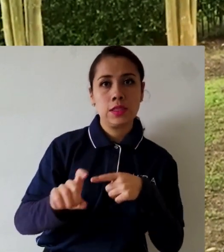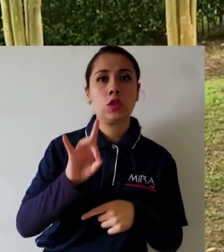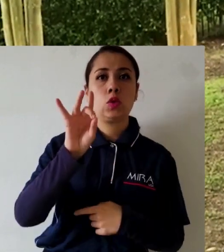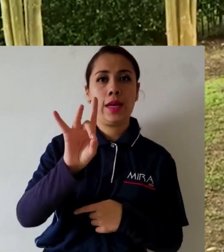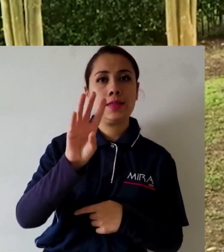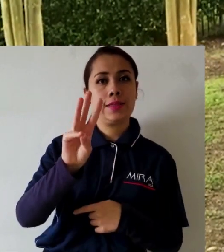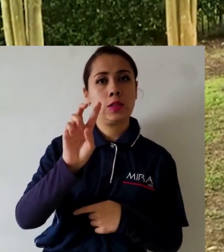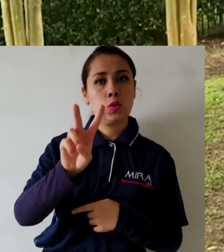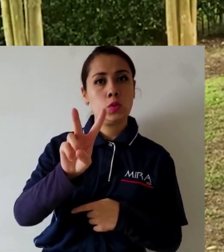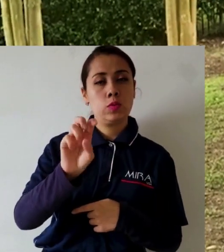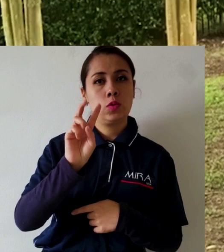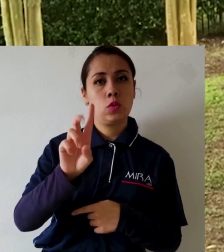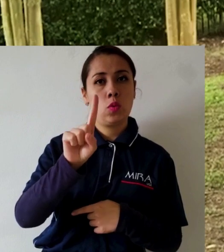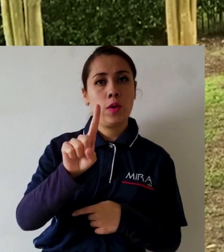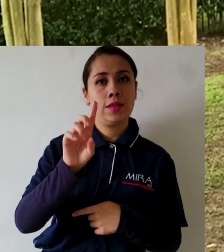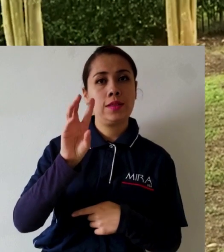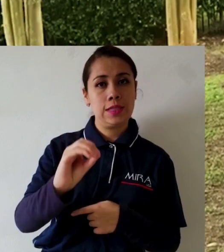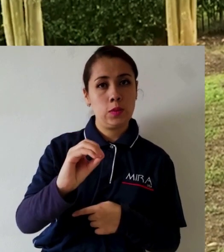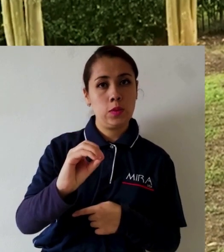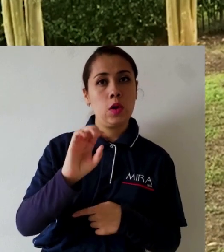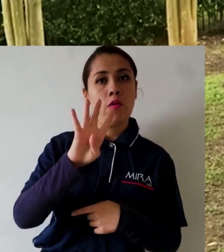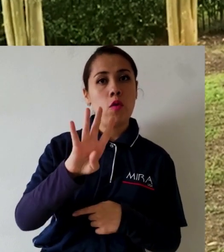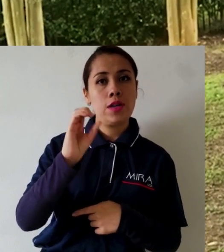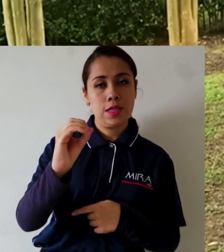message to